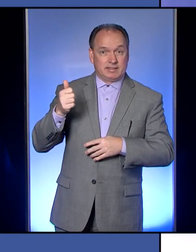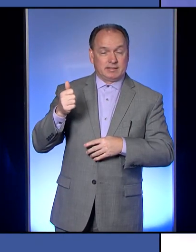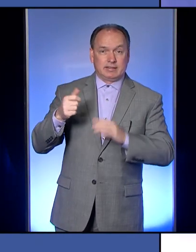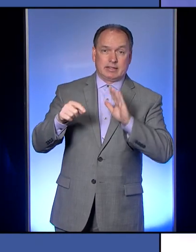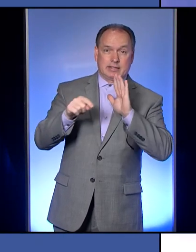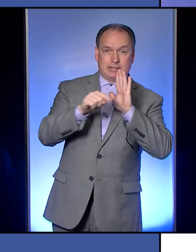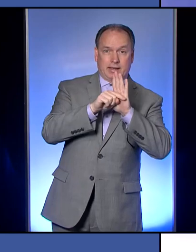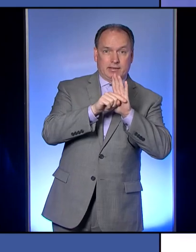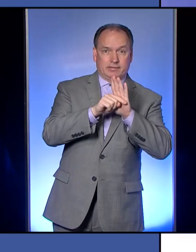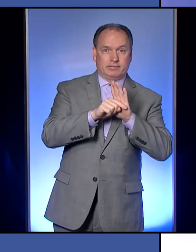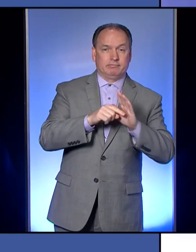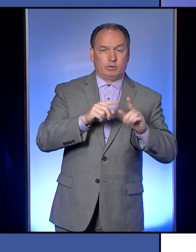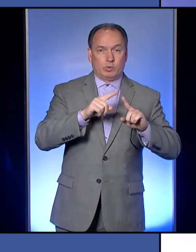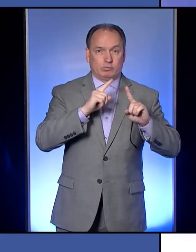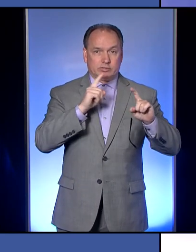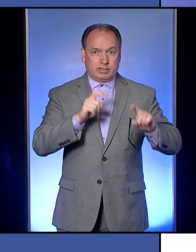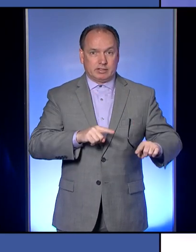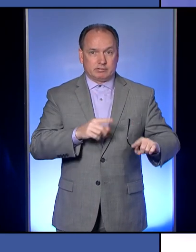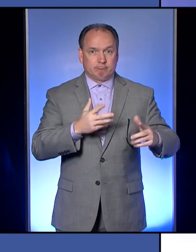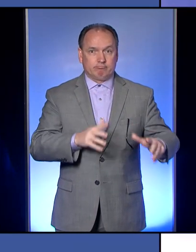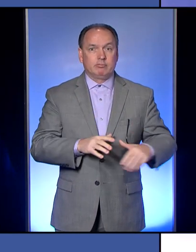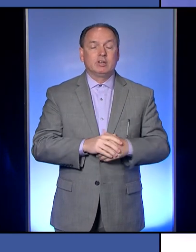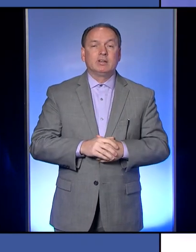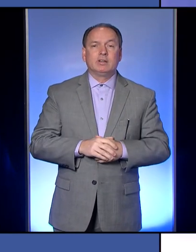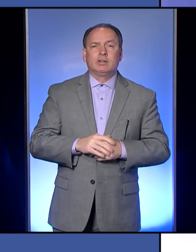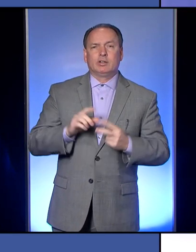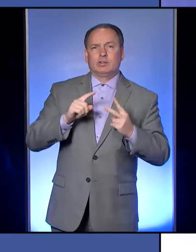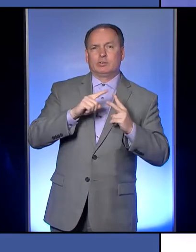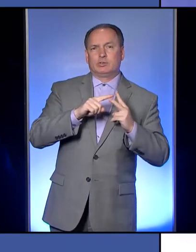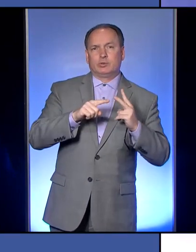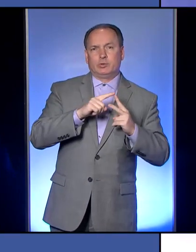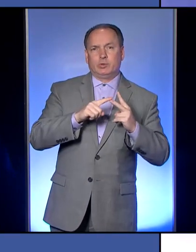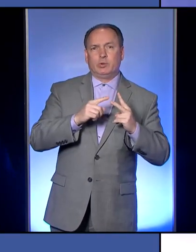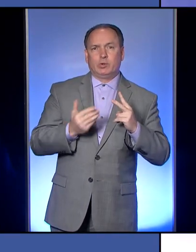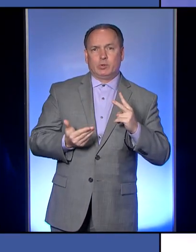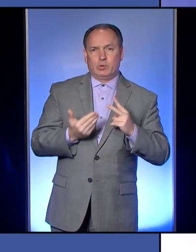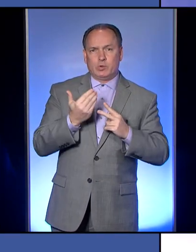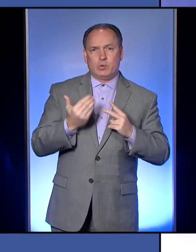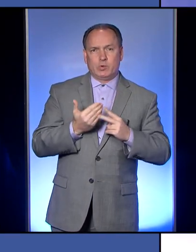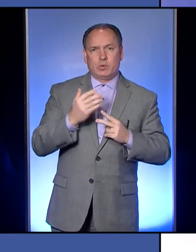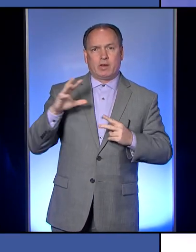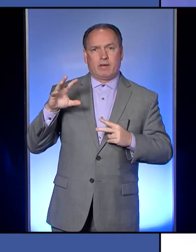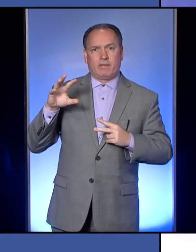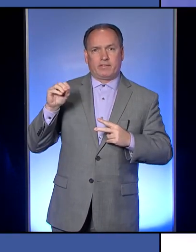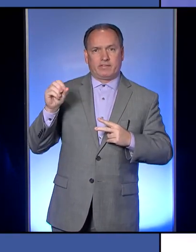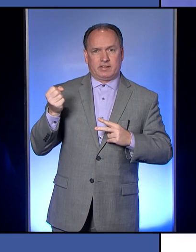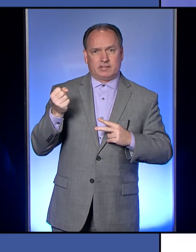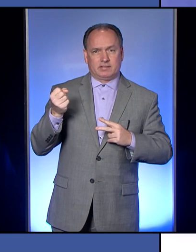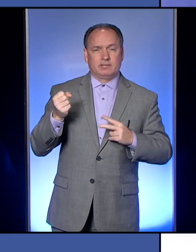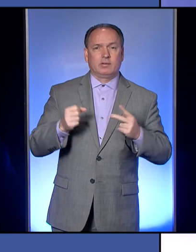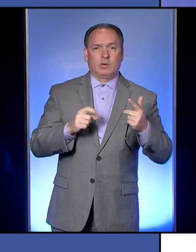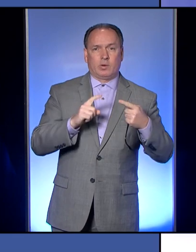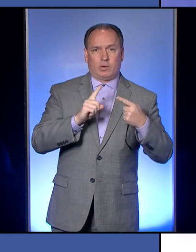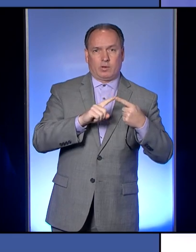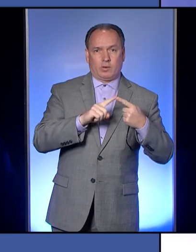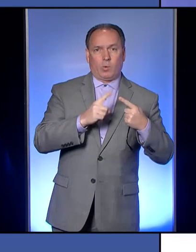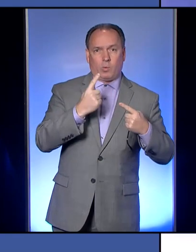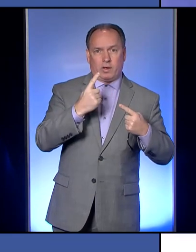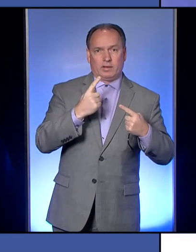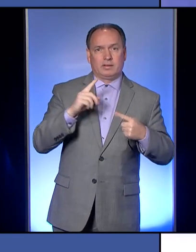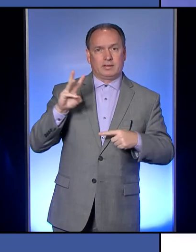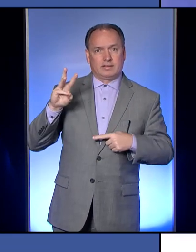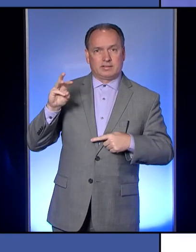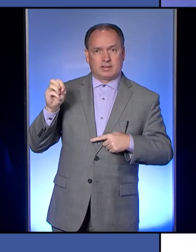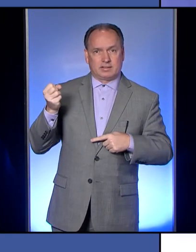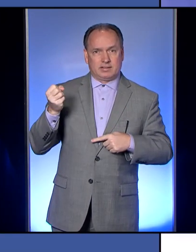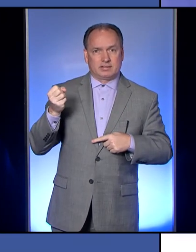received. Two of these individuals are in their 50s today, and one is in their 60s. The